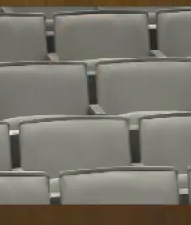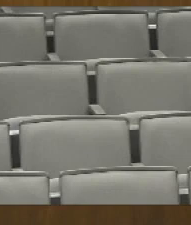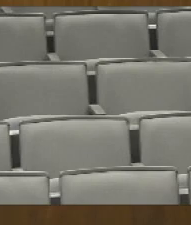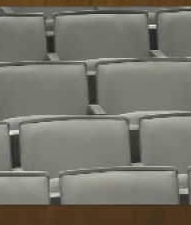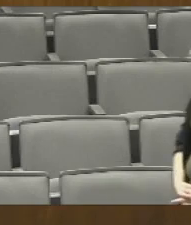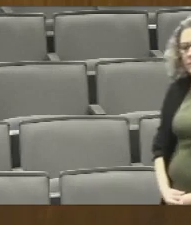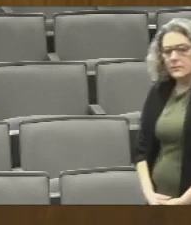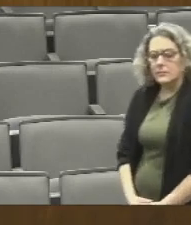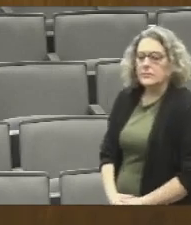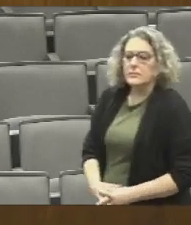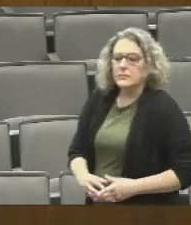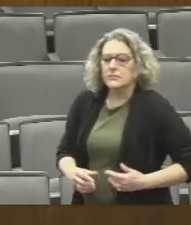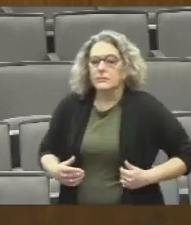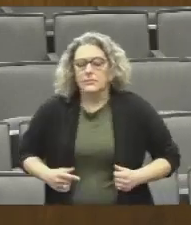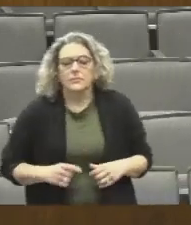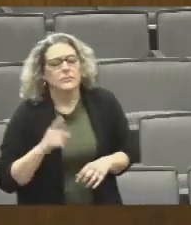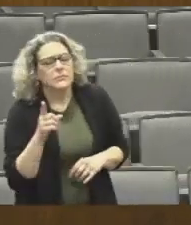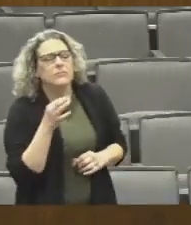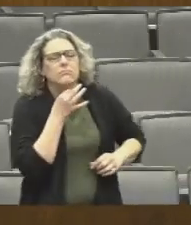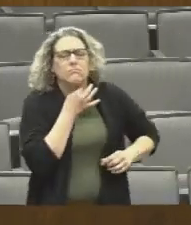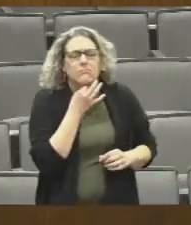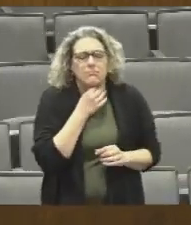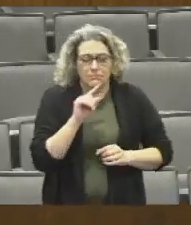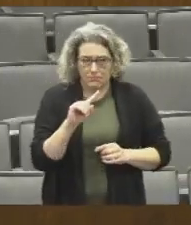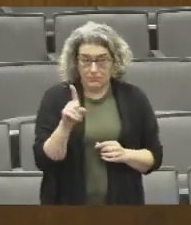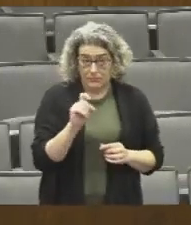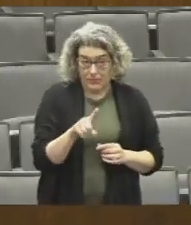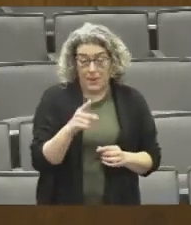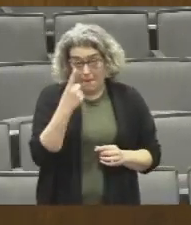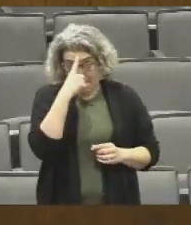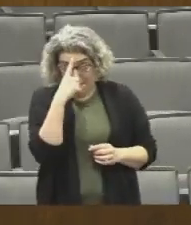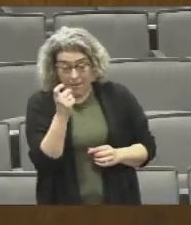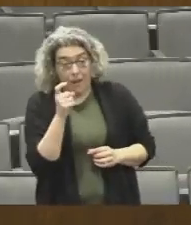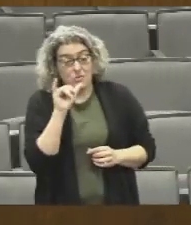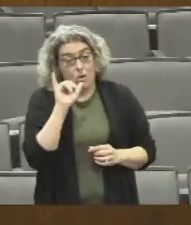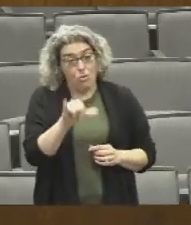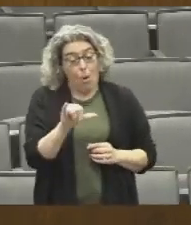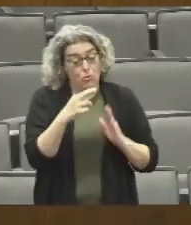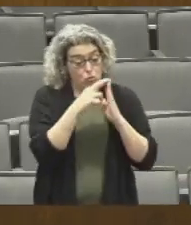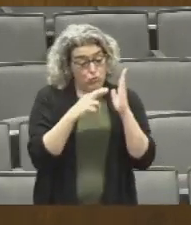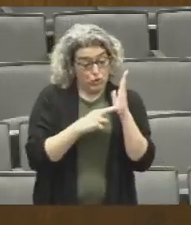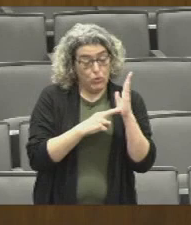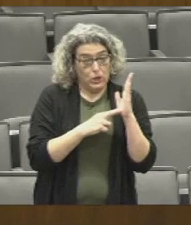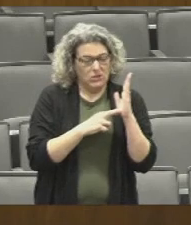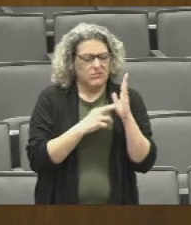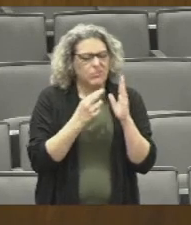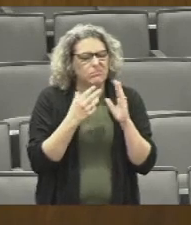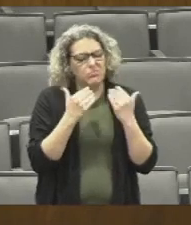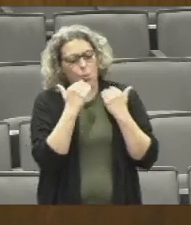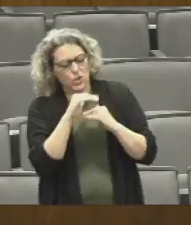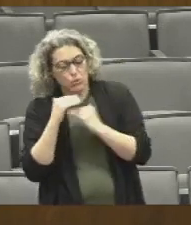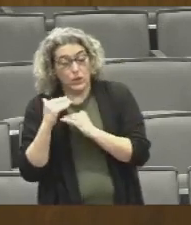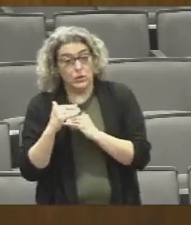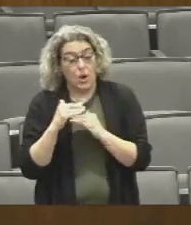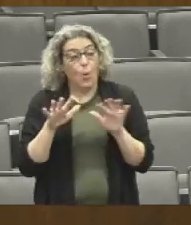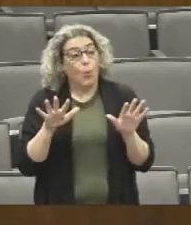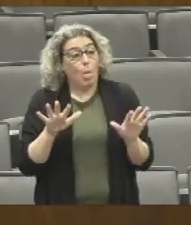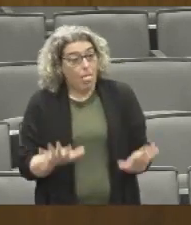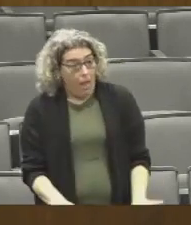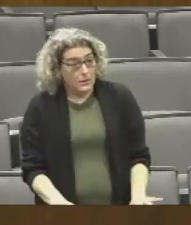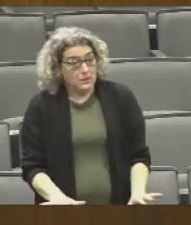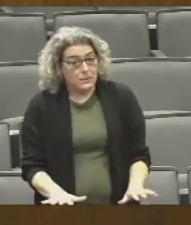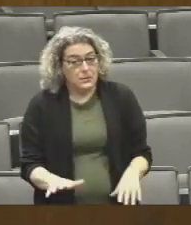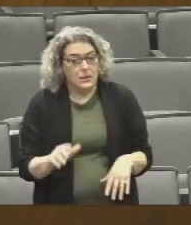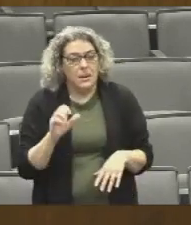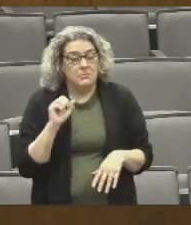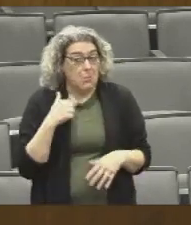Monday's going to be Memorial Day. These restrictions are relaxed. So you, a little bit, and I don't know how much people are going to